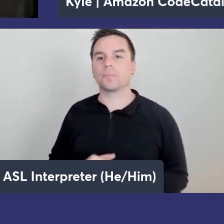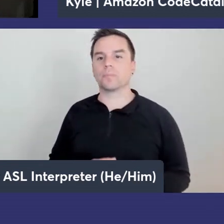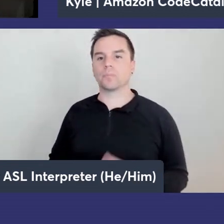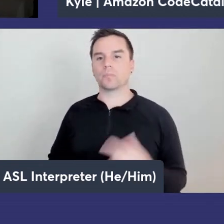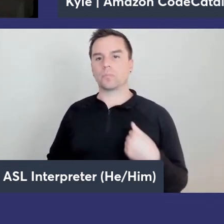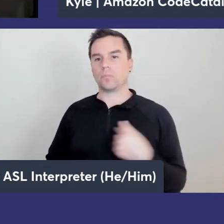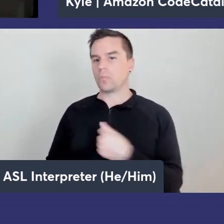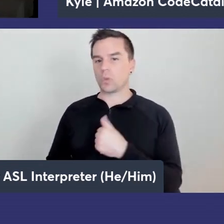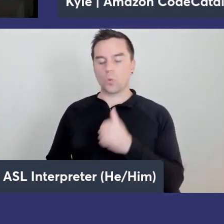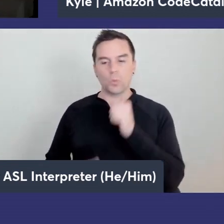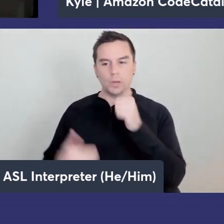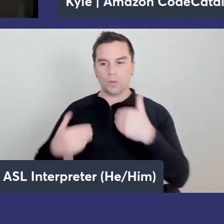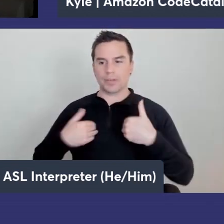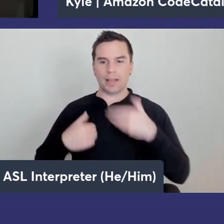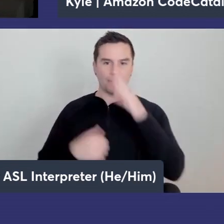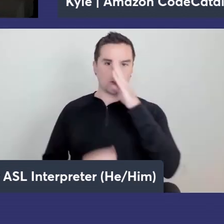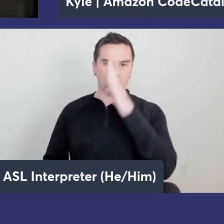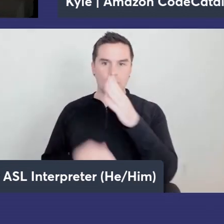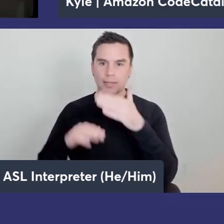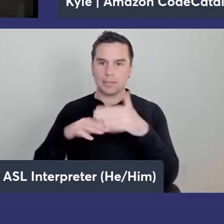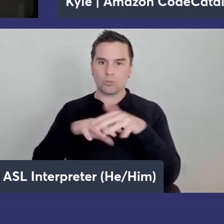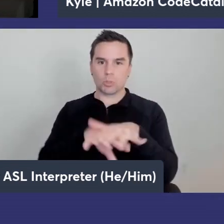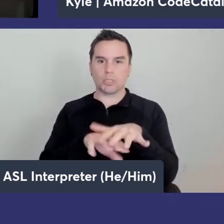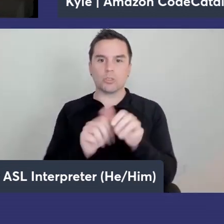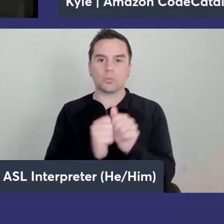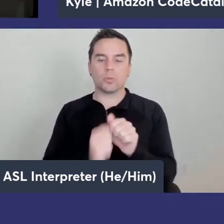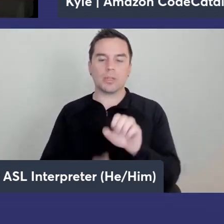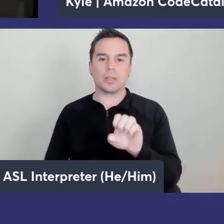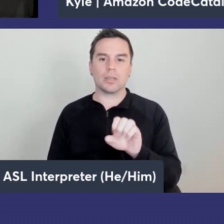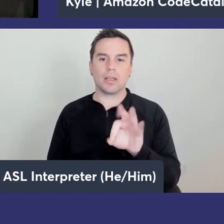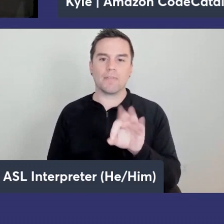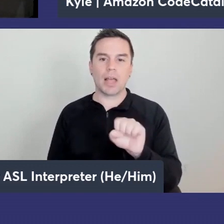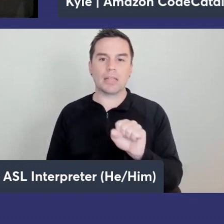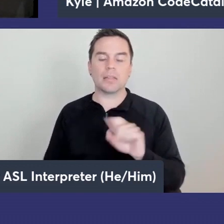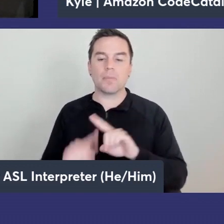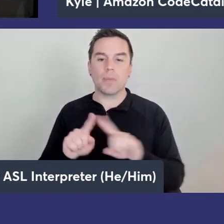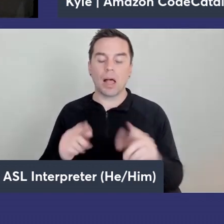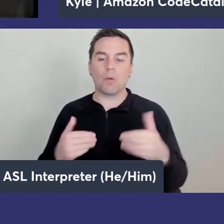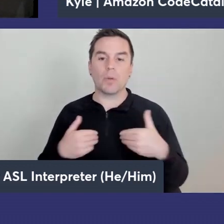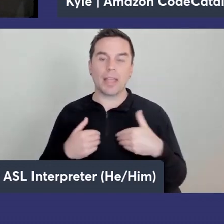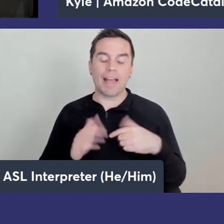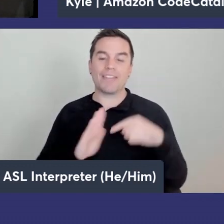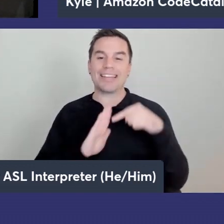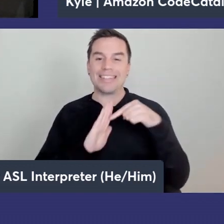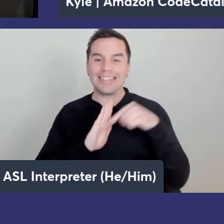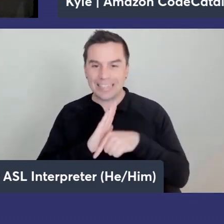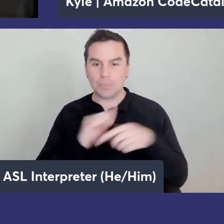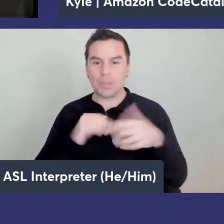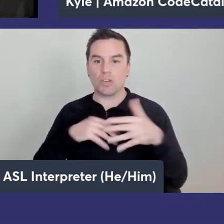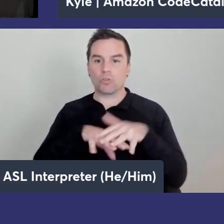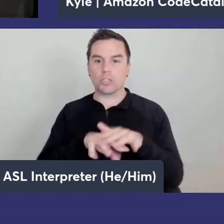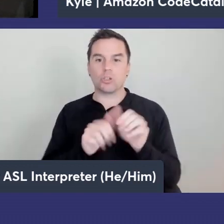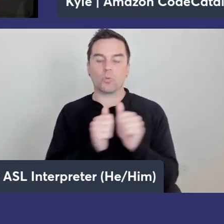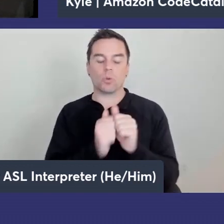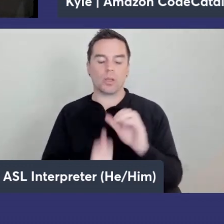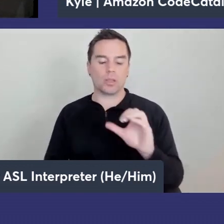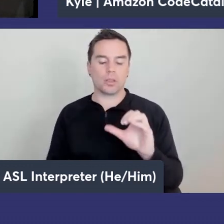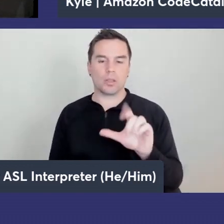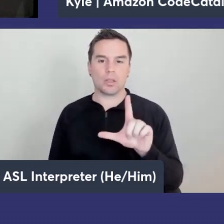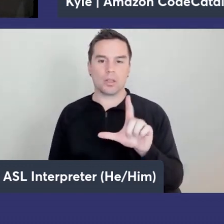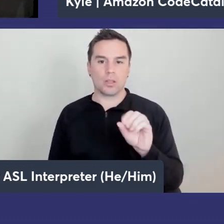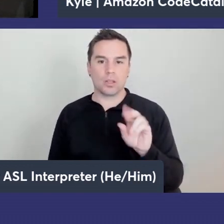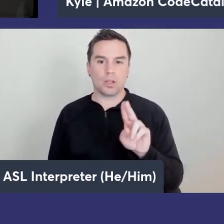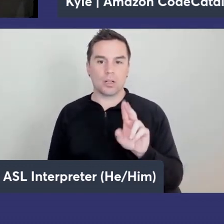don't have a direct integration with EFS, but what we do have a really deep integration with, and we've bet a lot on, is CloudFormation and CDK. Okay.